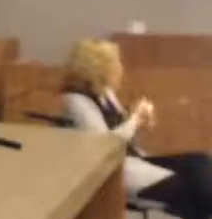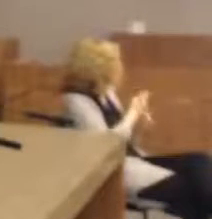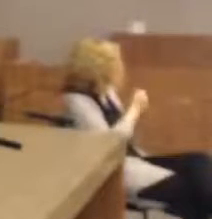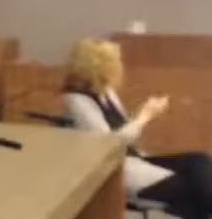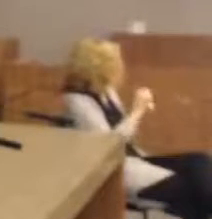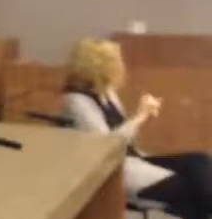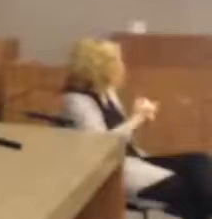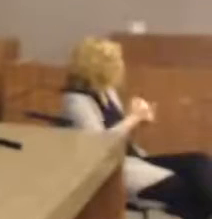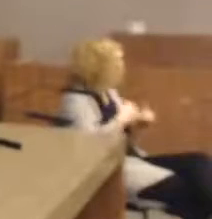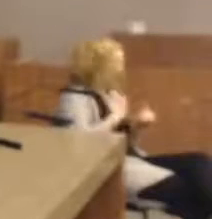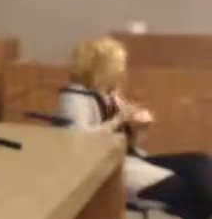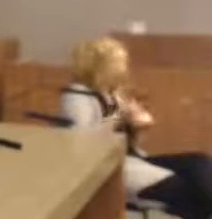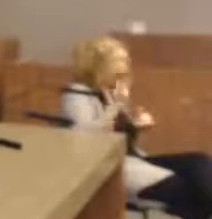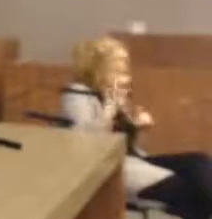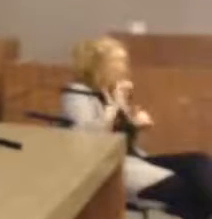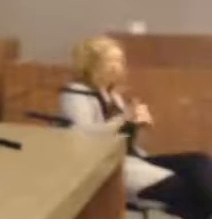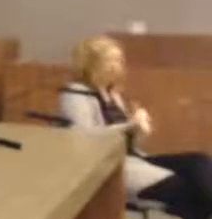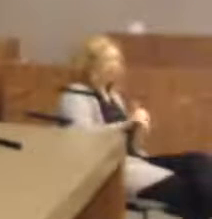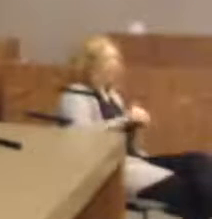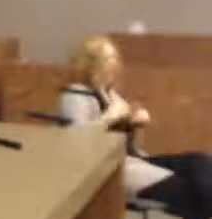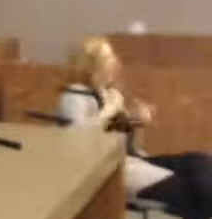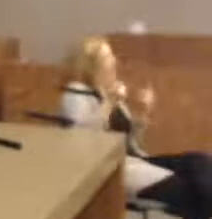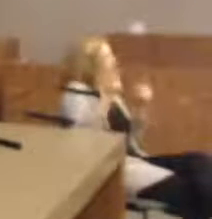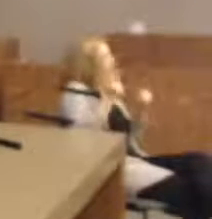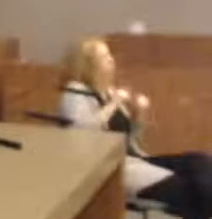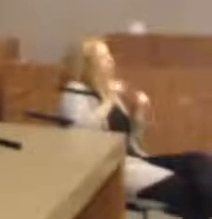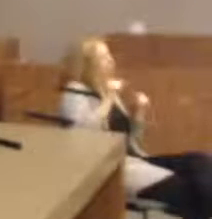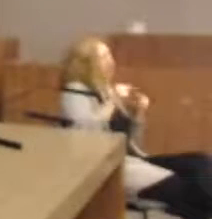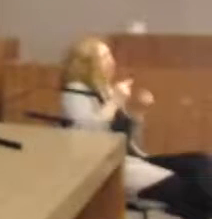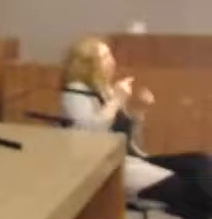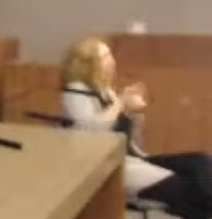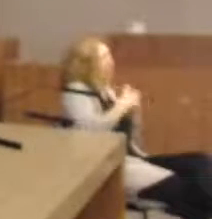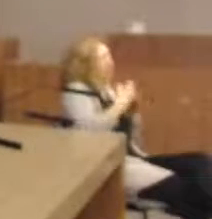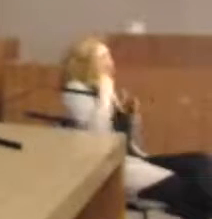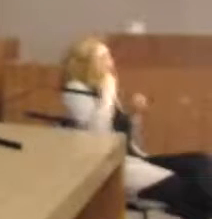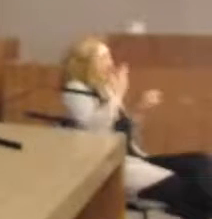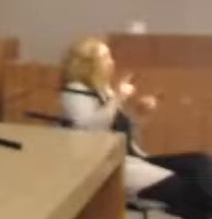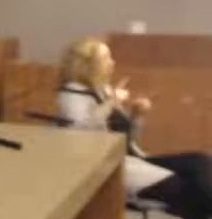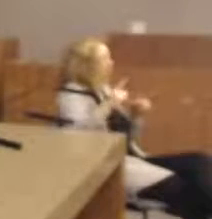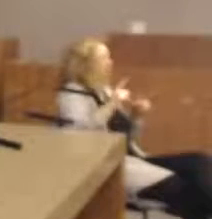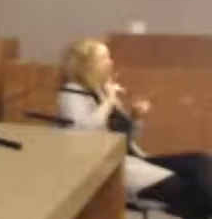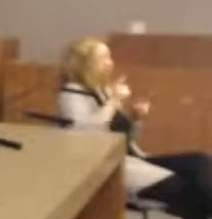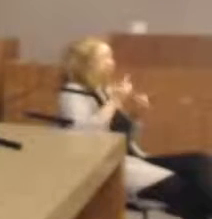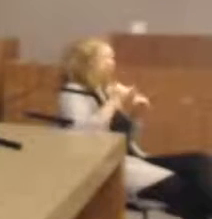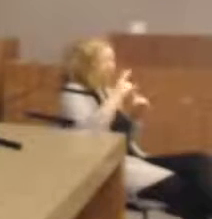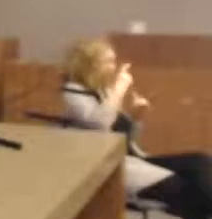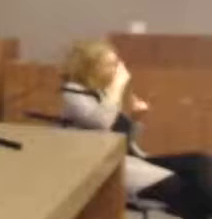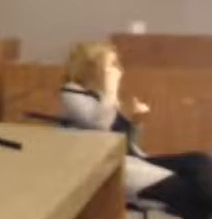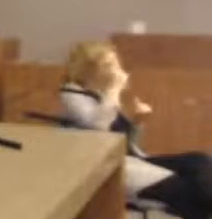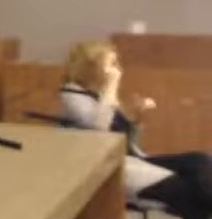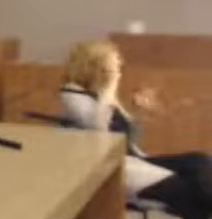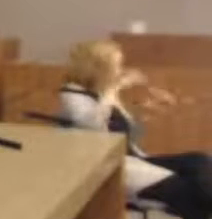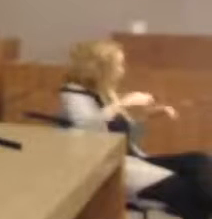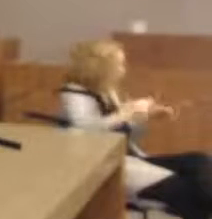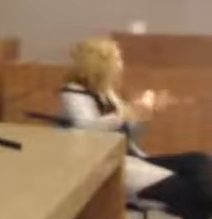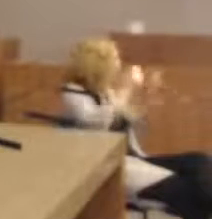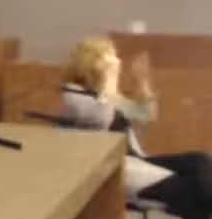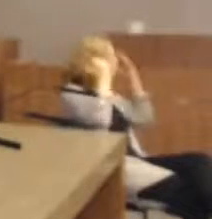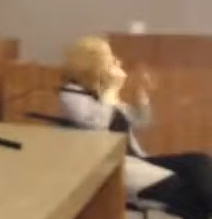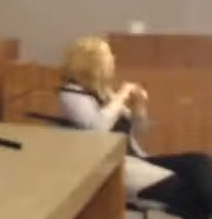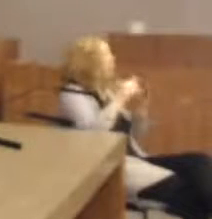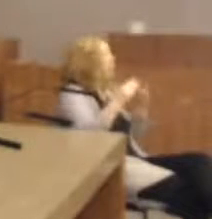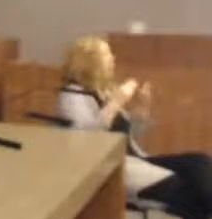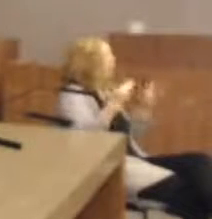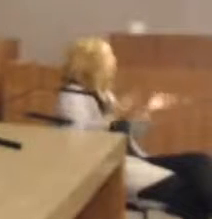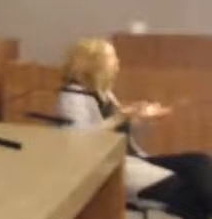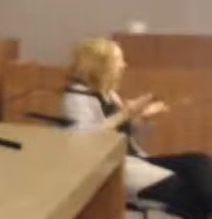right now. And I said, I understand that. I get that. This has all happened. It's probably shocking, traumatizing, overwhelming right now. But here's the